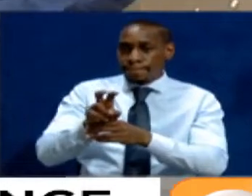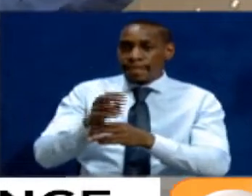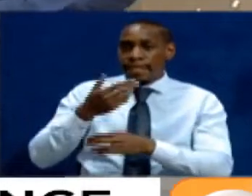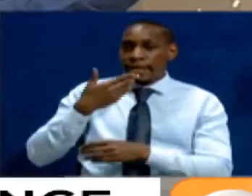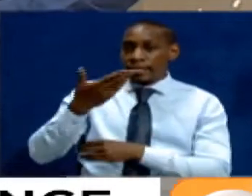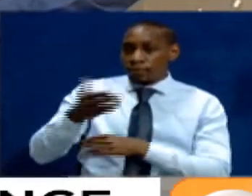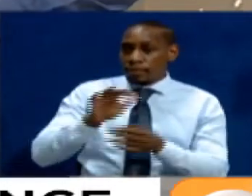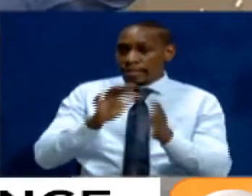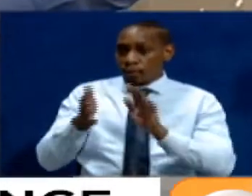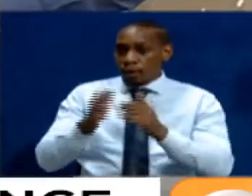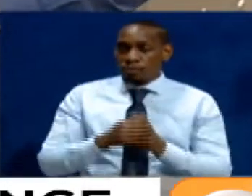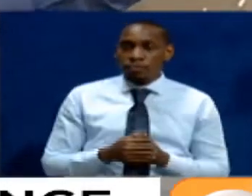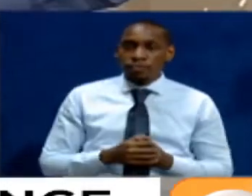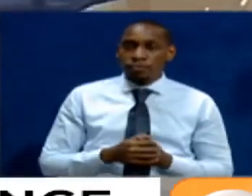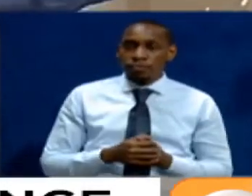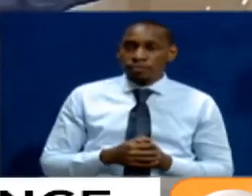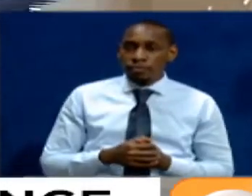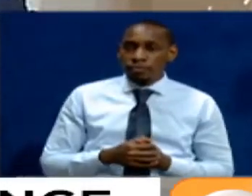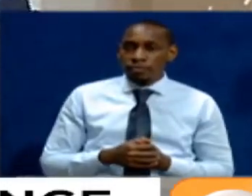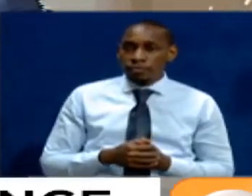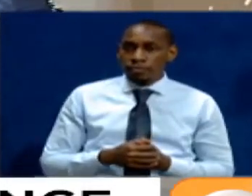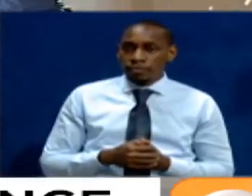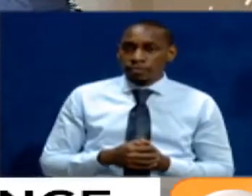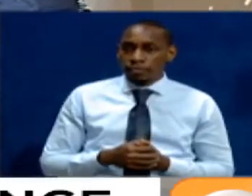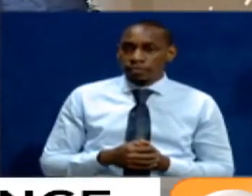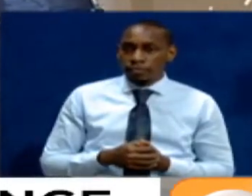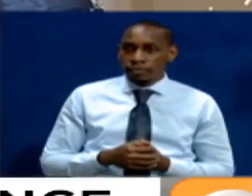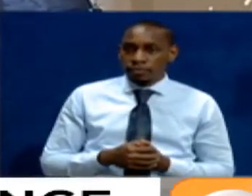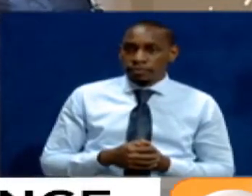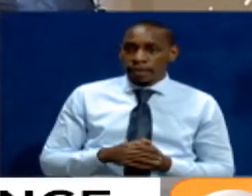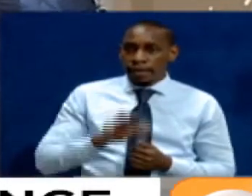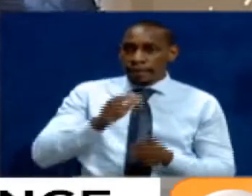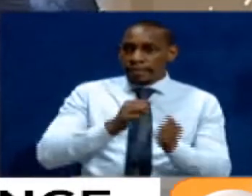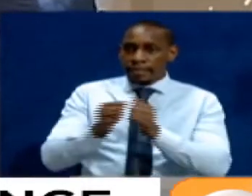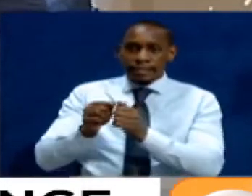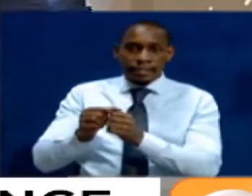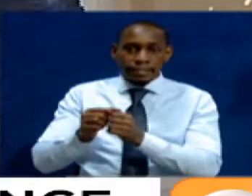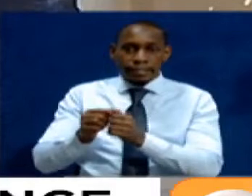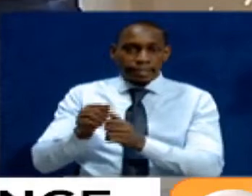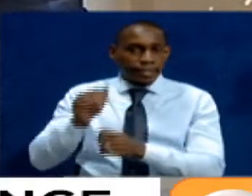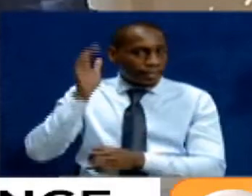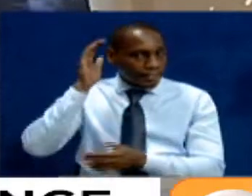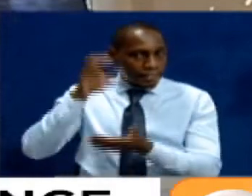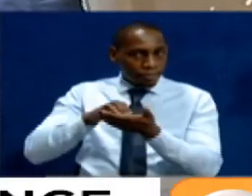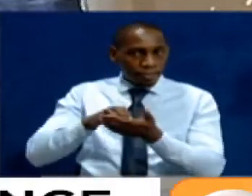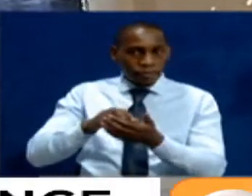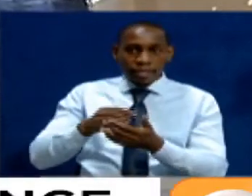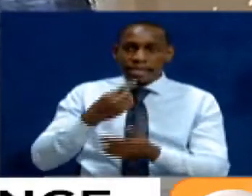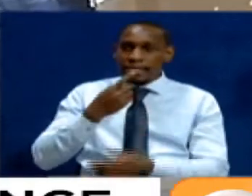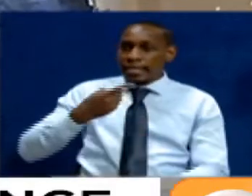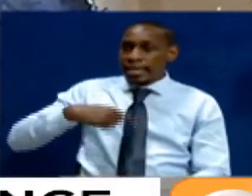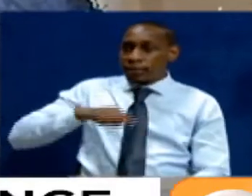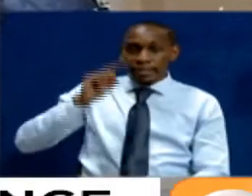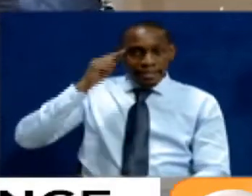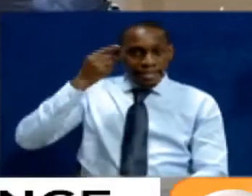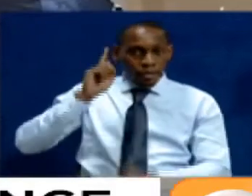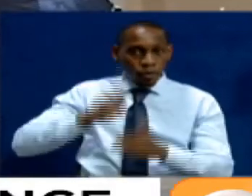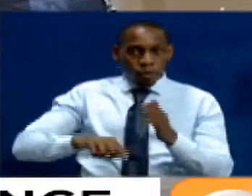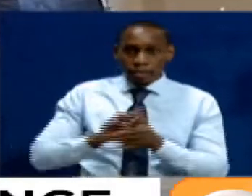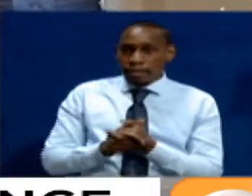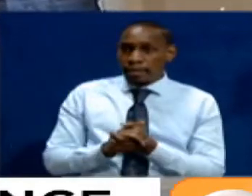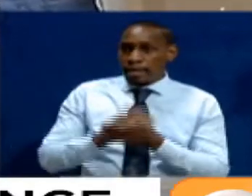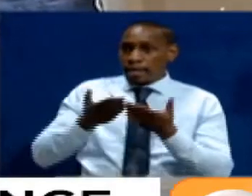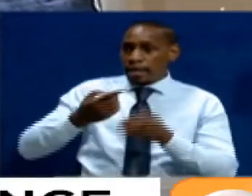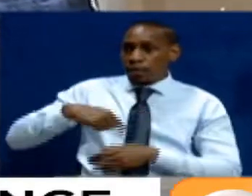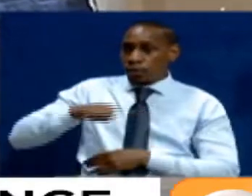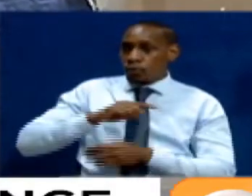the response has been. From your very strategic listening post over there, tell us your thoughts about